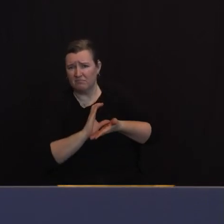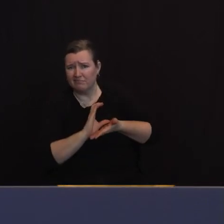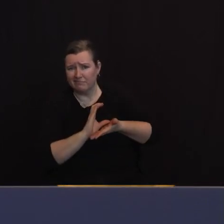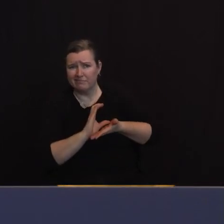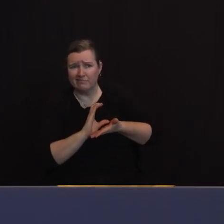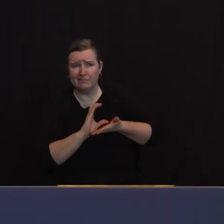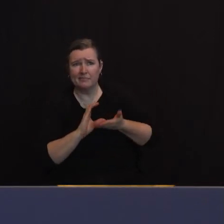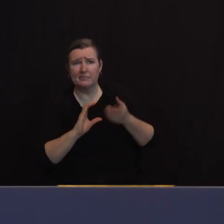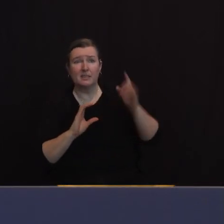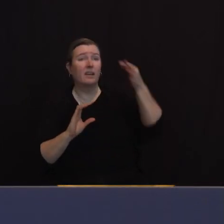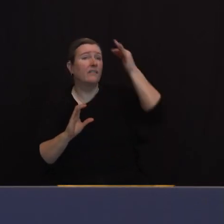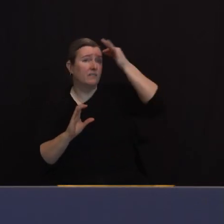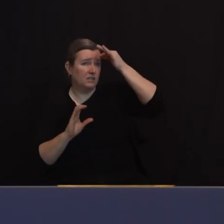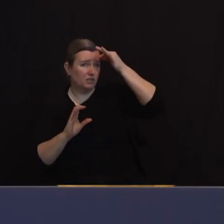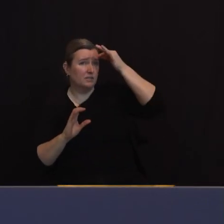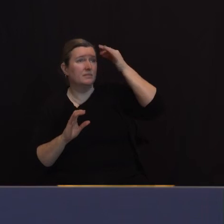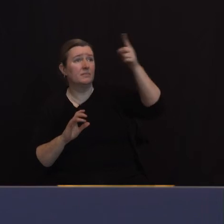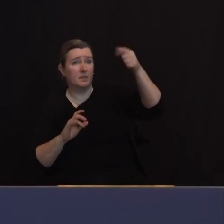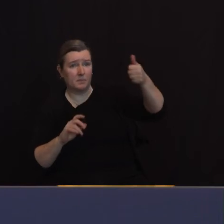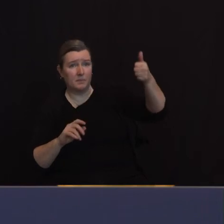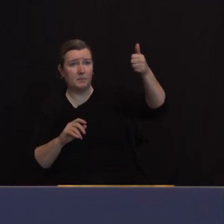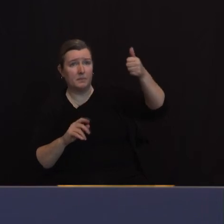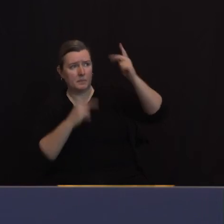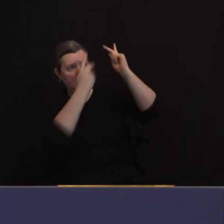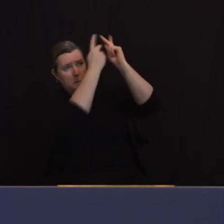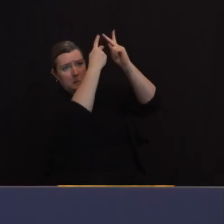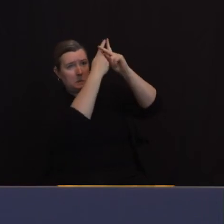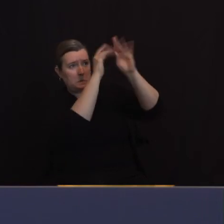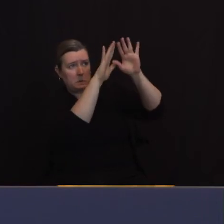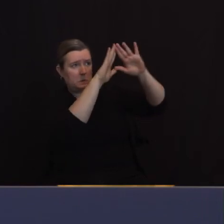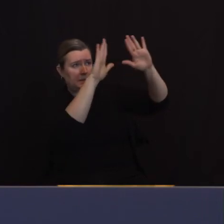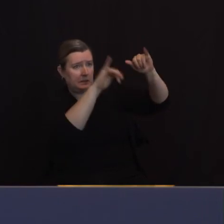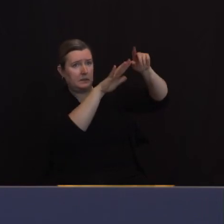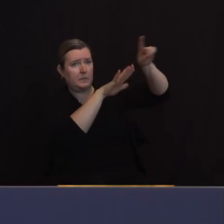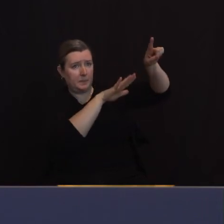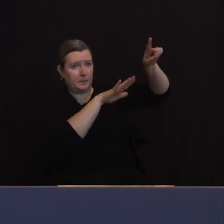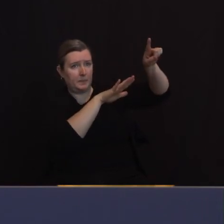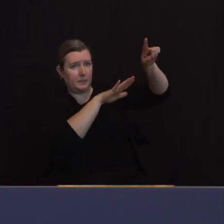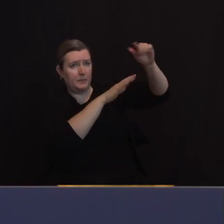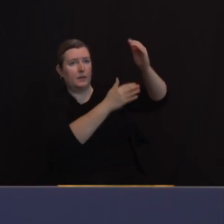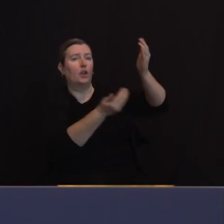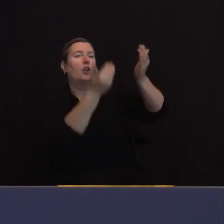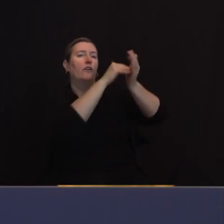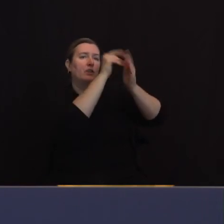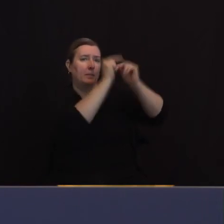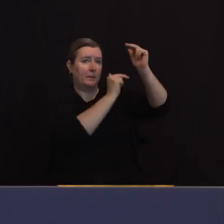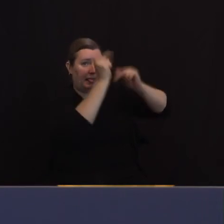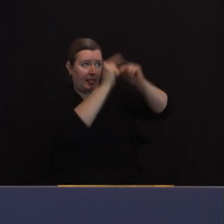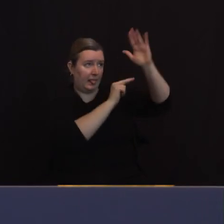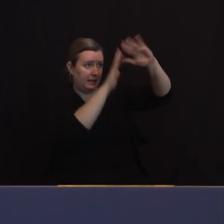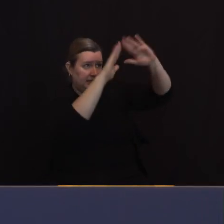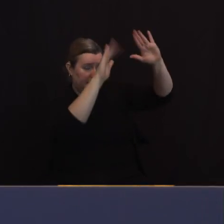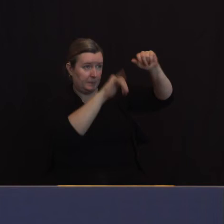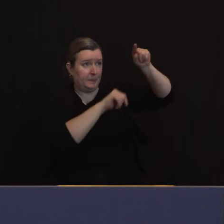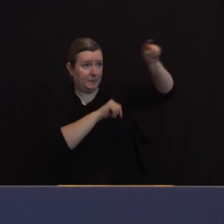the system down to its essential parts and rebuild it in a 21st century reality. And I think the